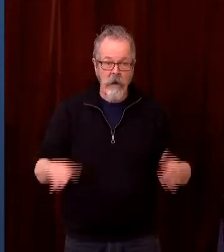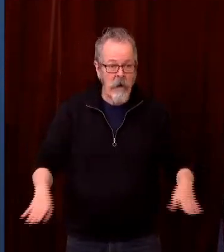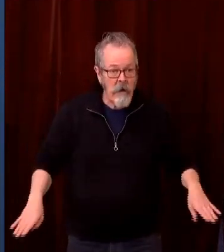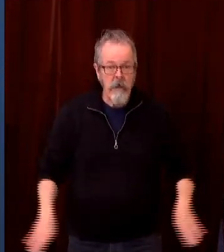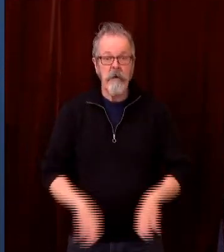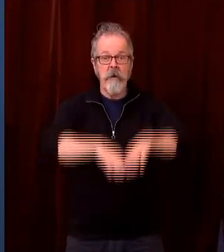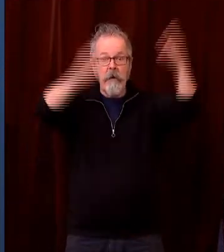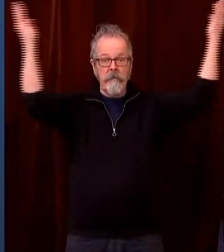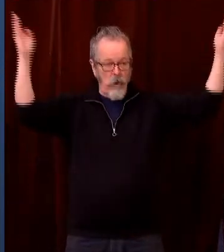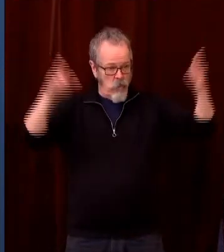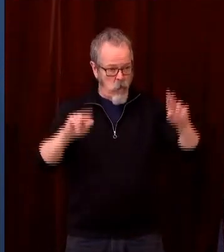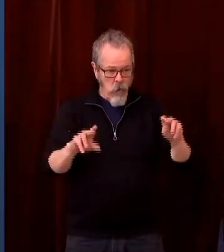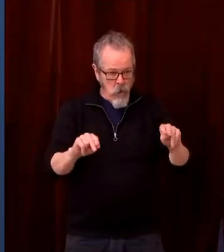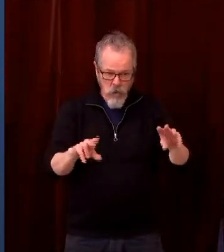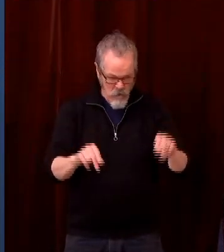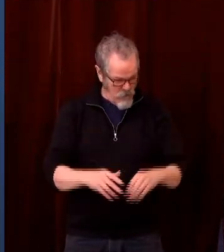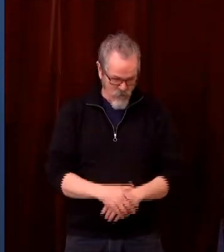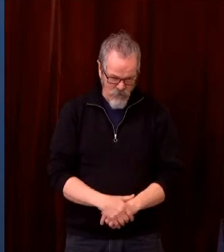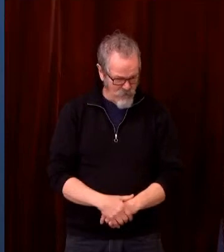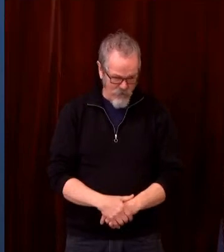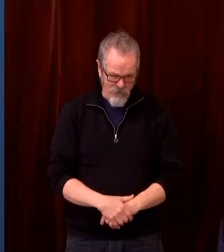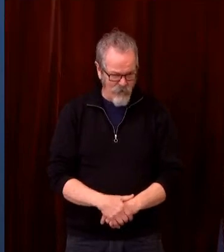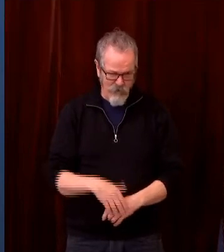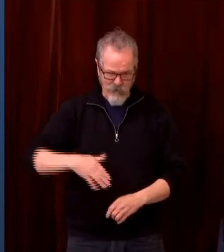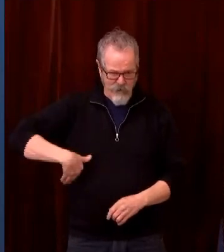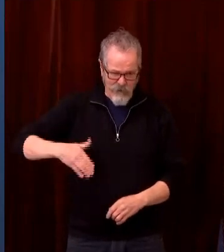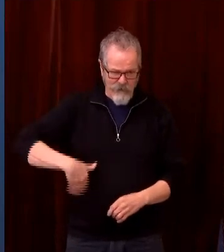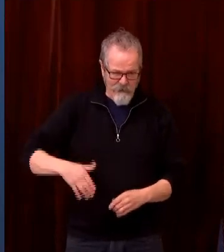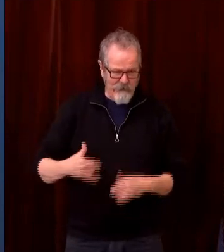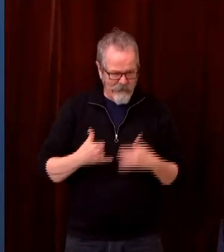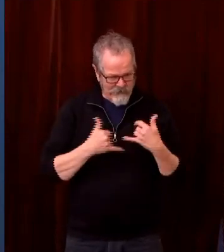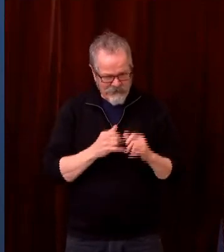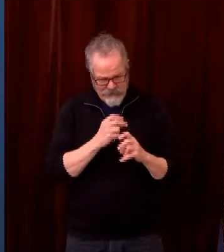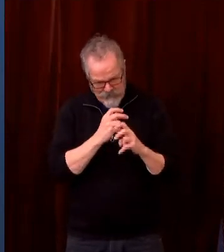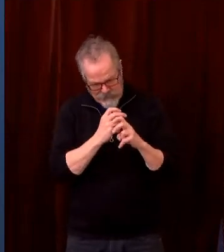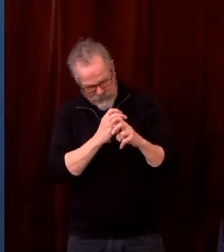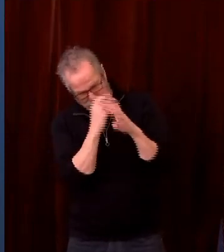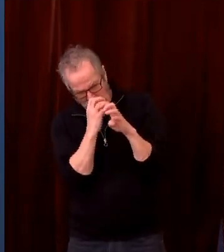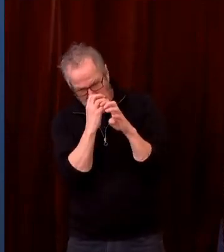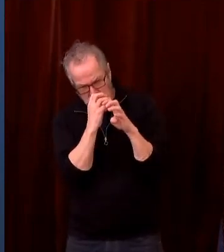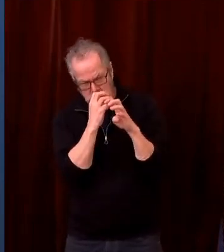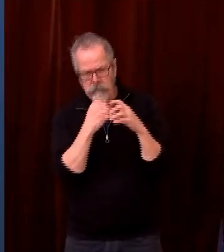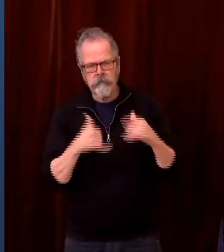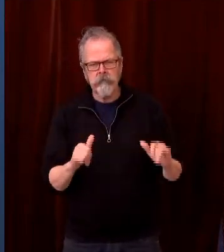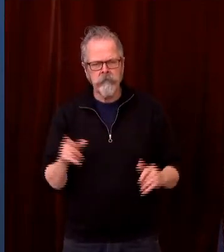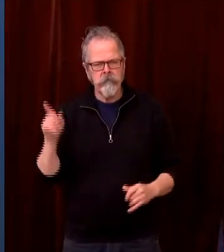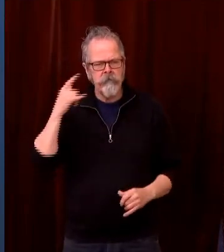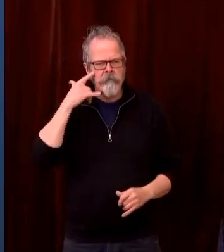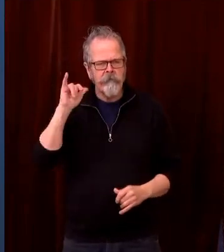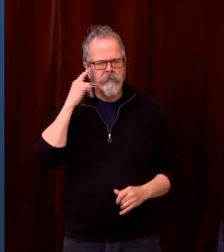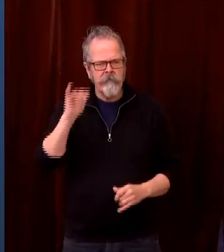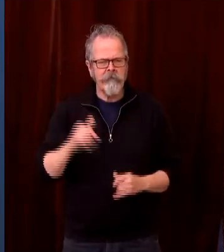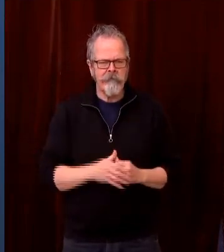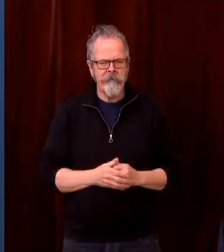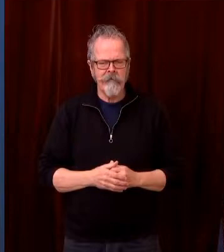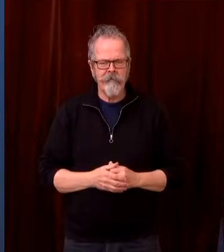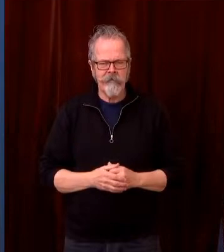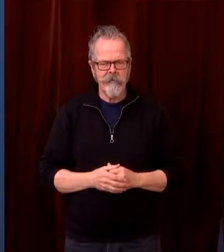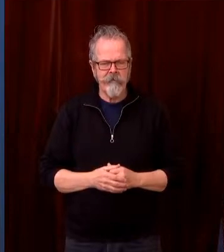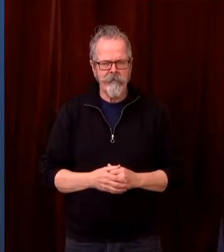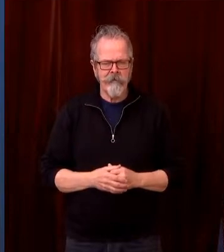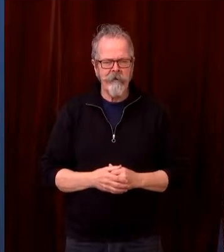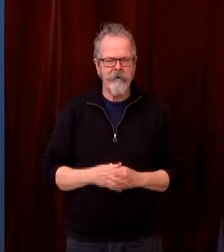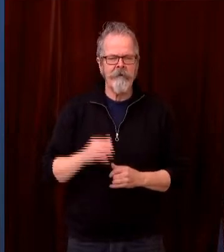If there are changes, obviously we'll share it with you as soon as we can. Next question comes from Laurel with the Spokesman Review.